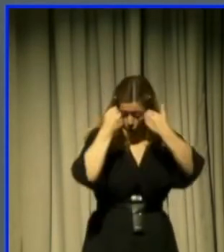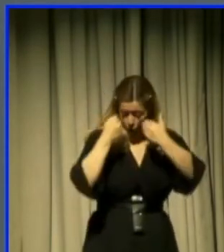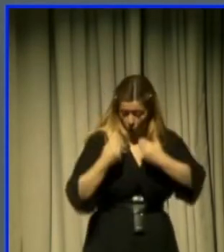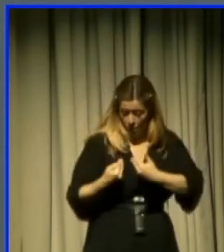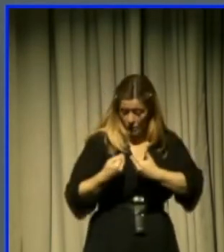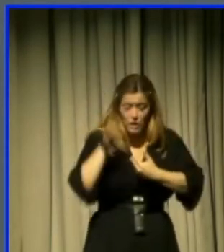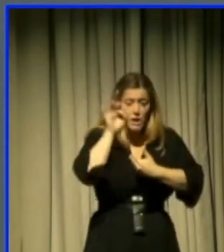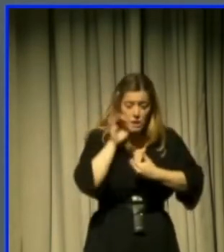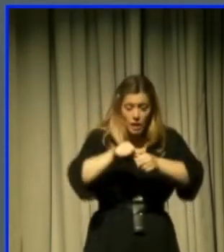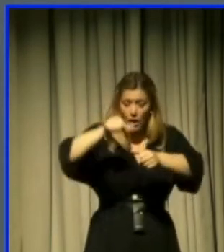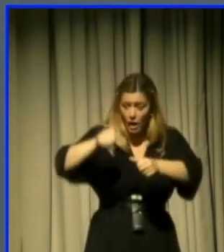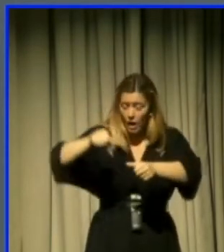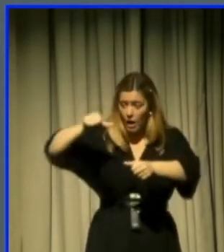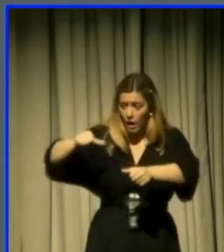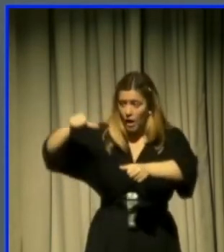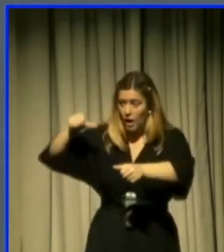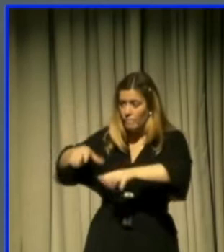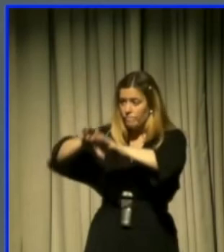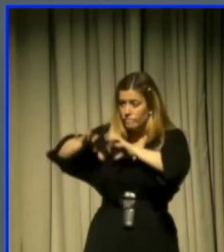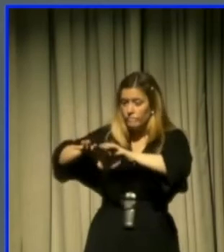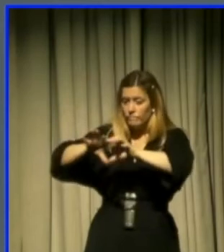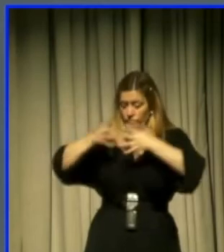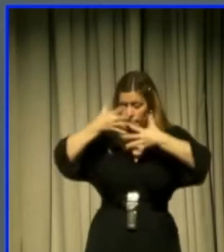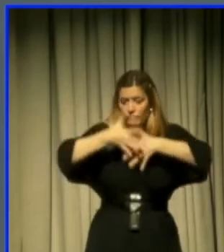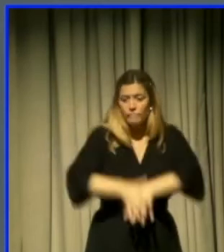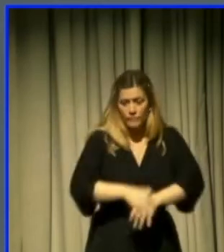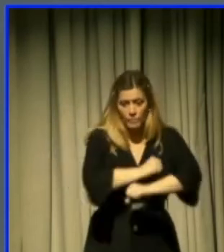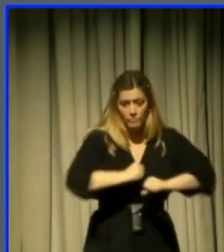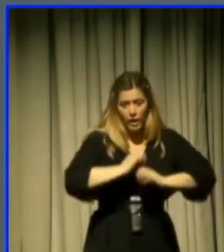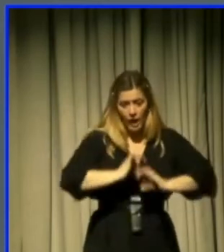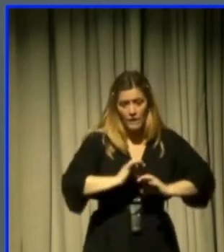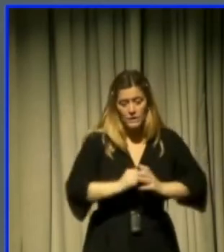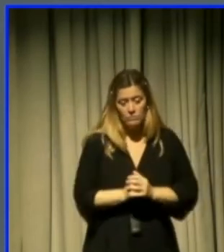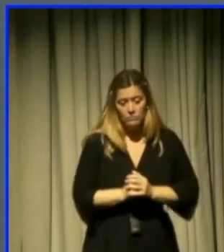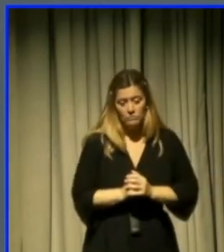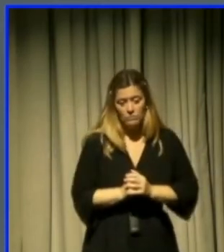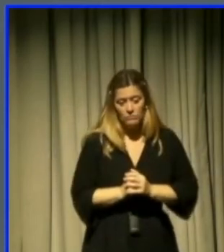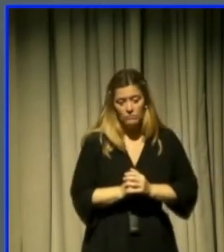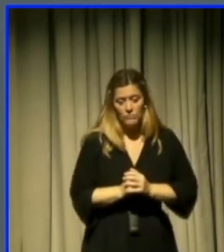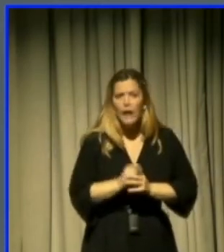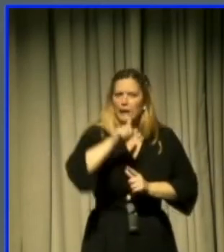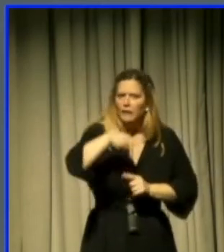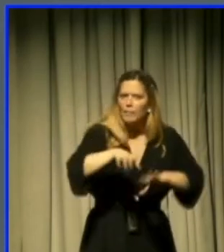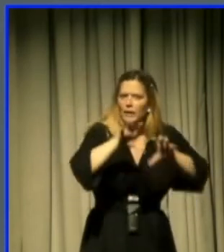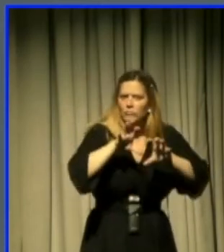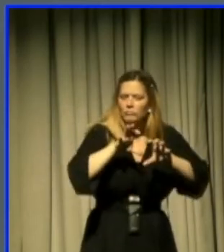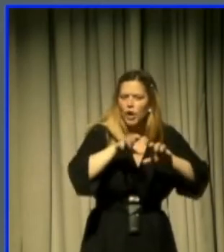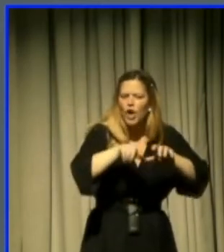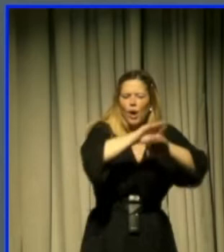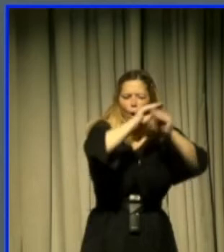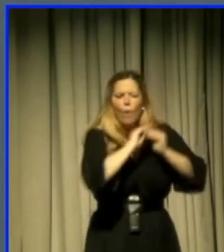break in ways that are with art, with technology. And I think that there's a space here